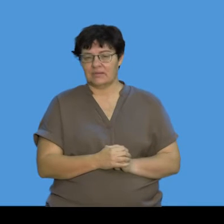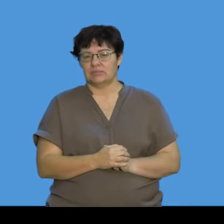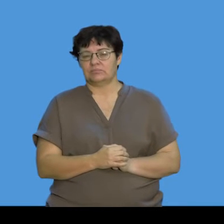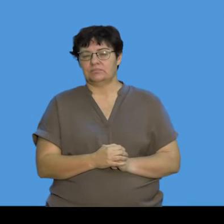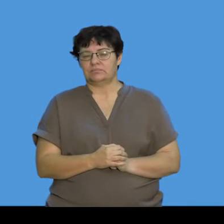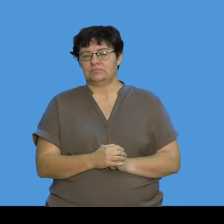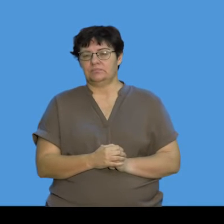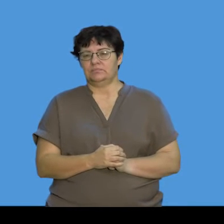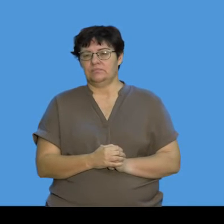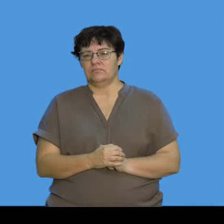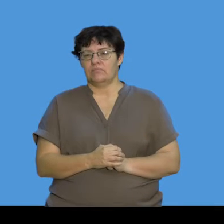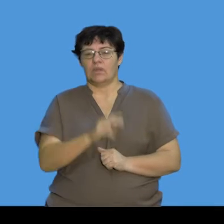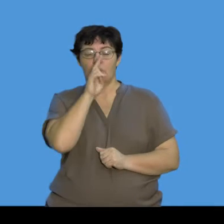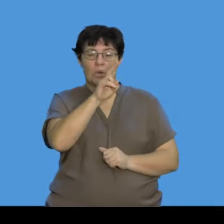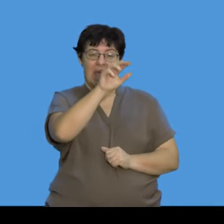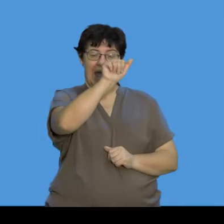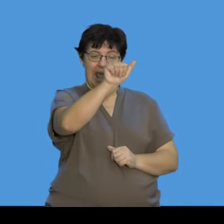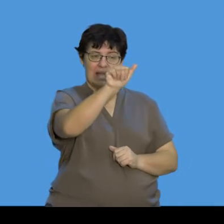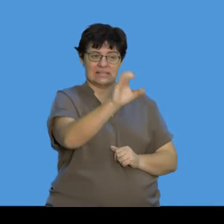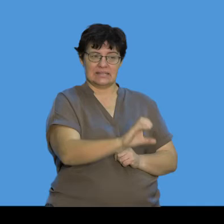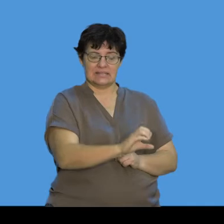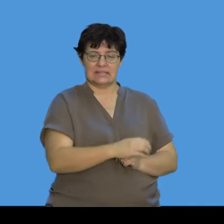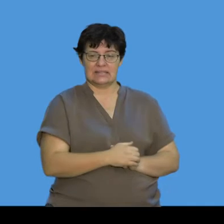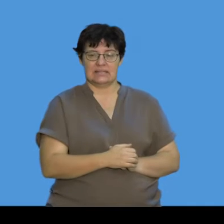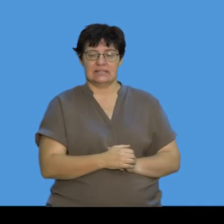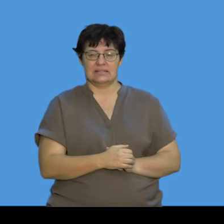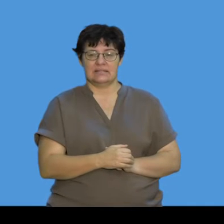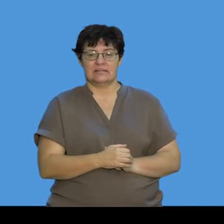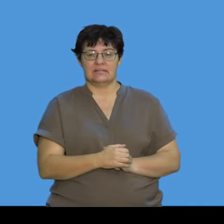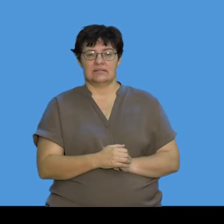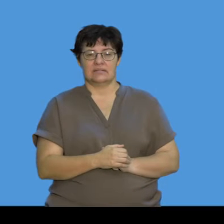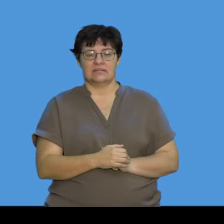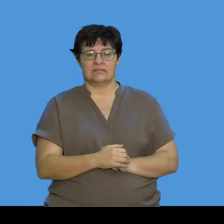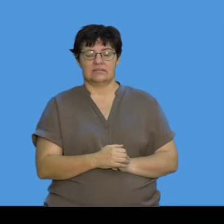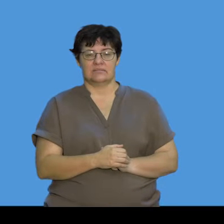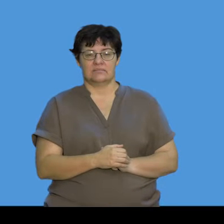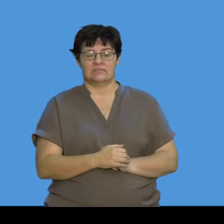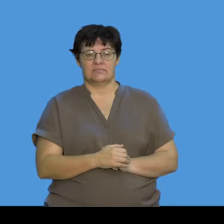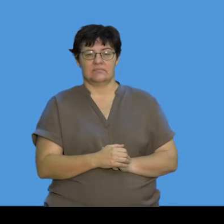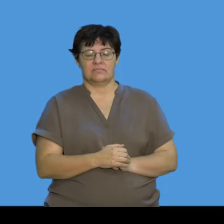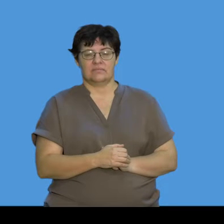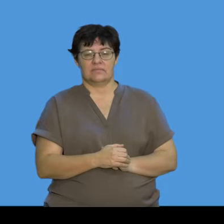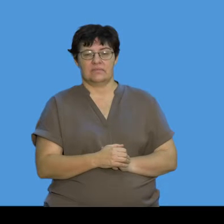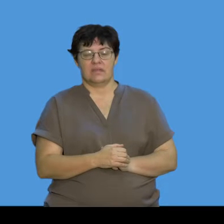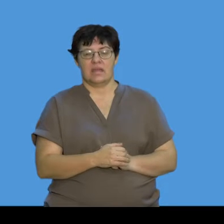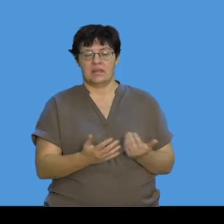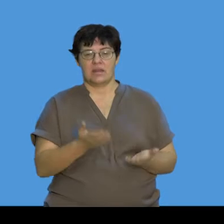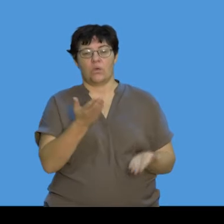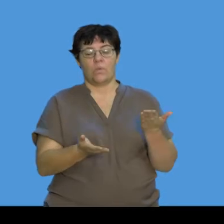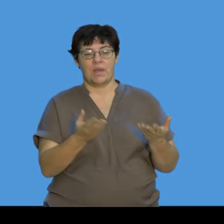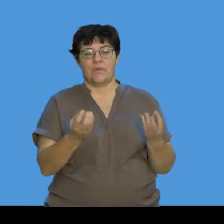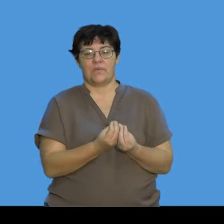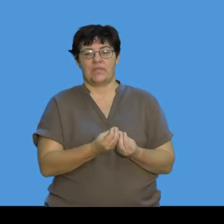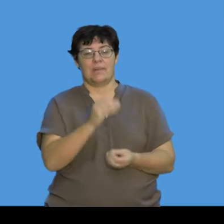I look at AC, right? That's the middle side in terms of the length, and I want to compare it with